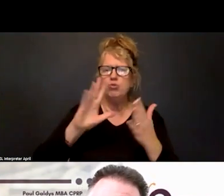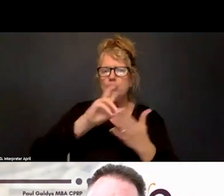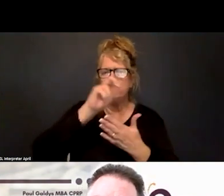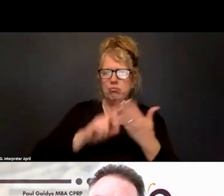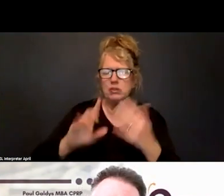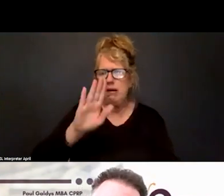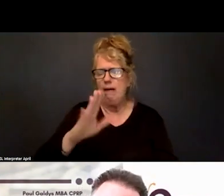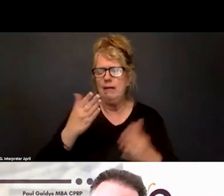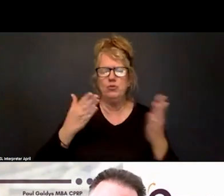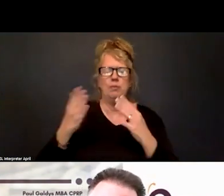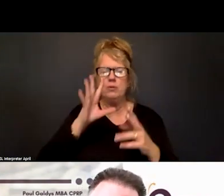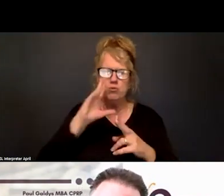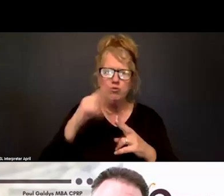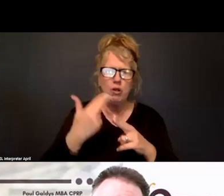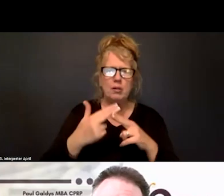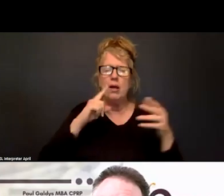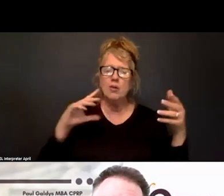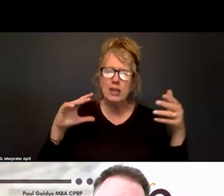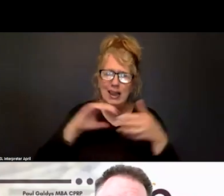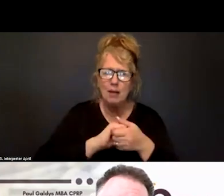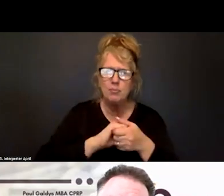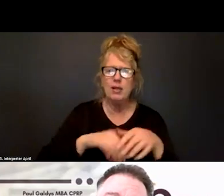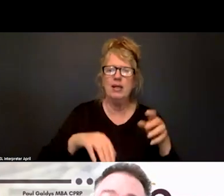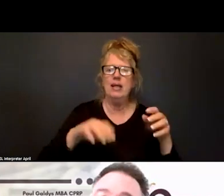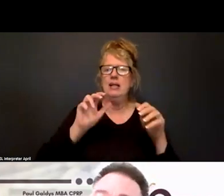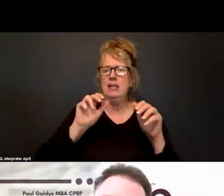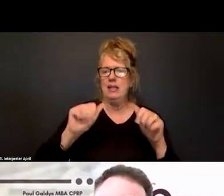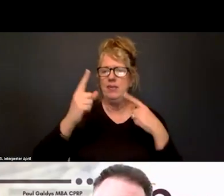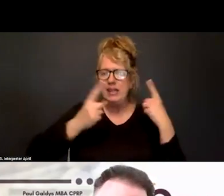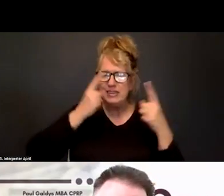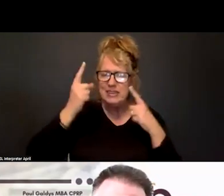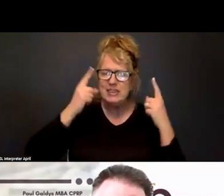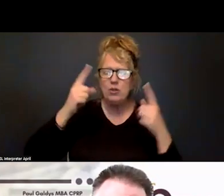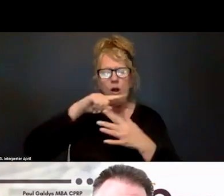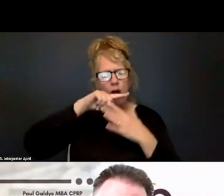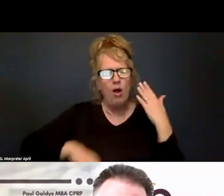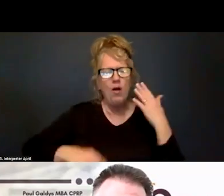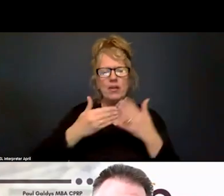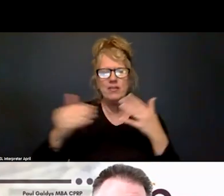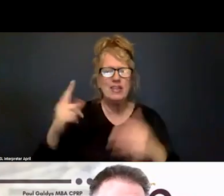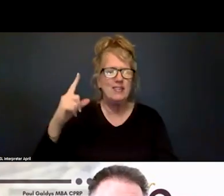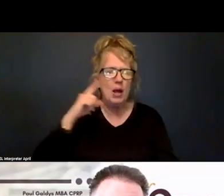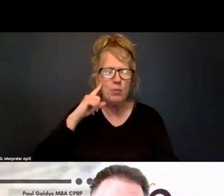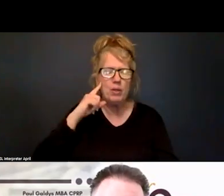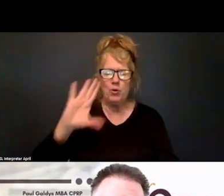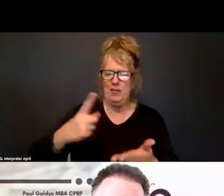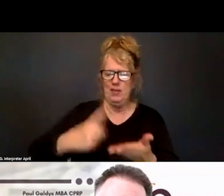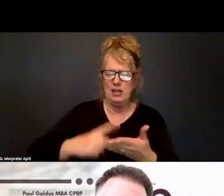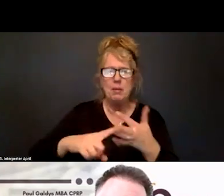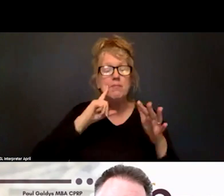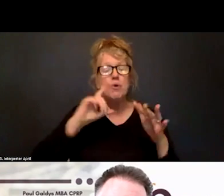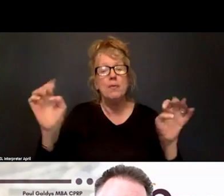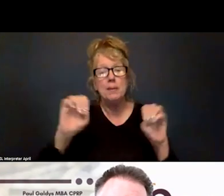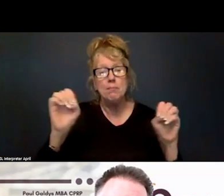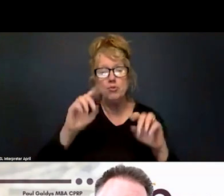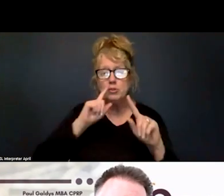services. It's talking about collaboration. And it says, consider including all of the things we heard in the debate there, in the emergency response, the